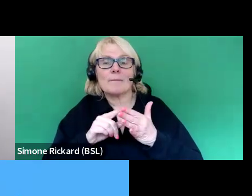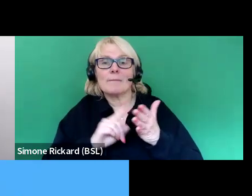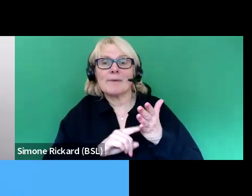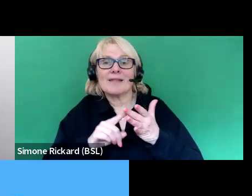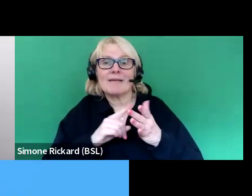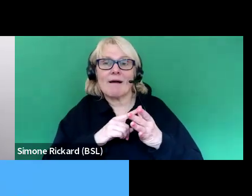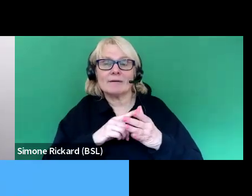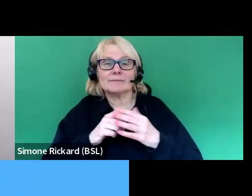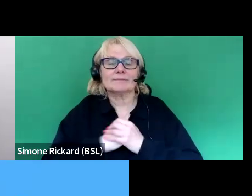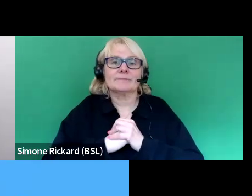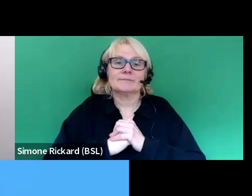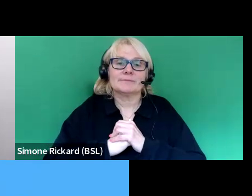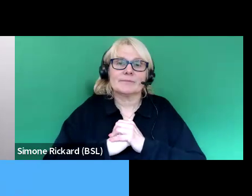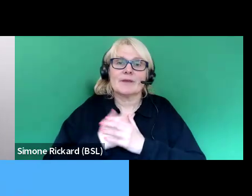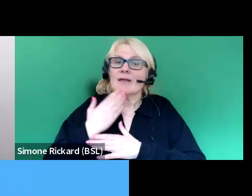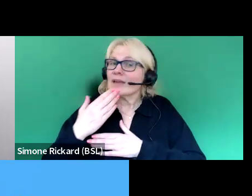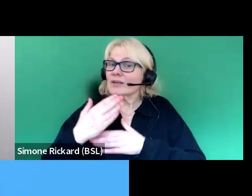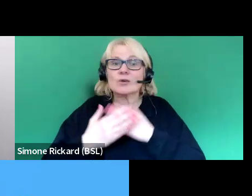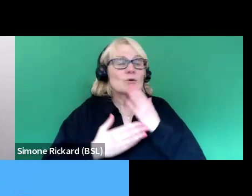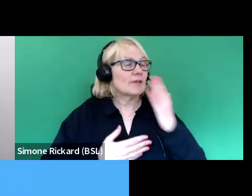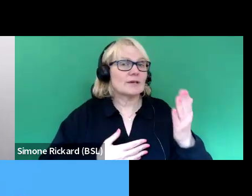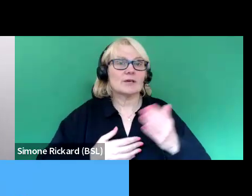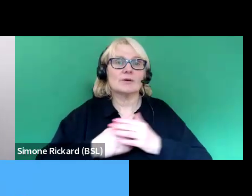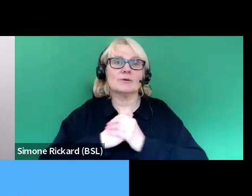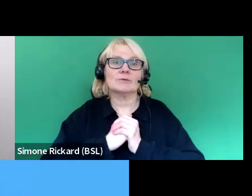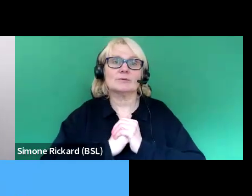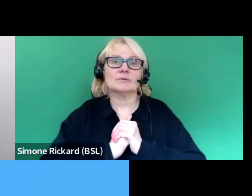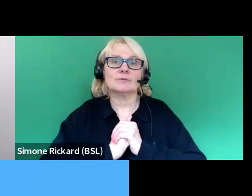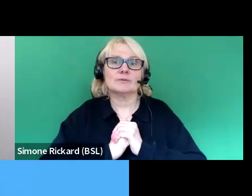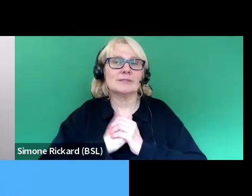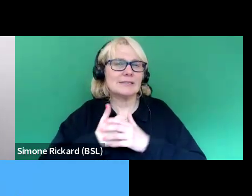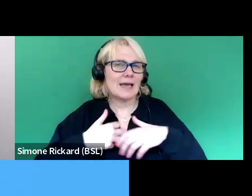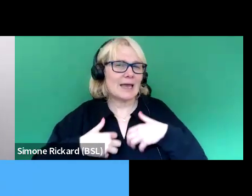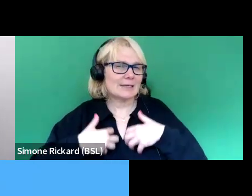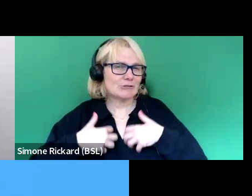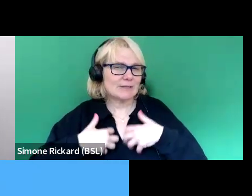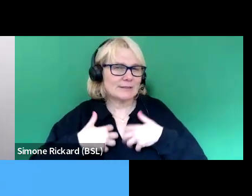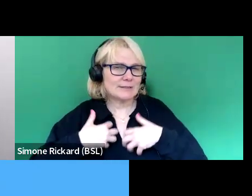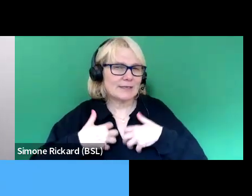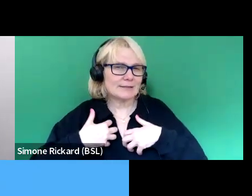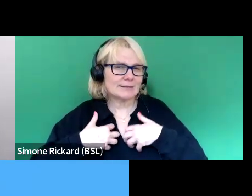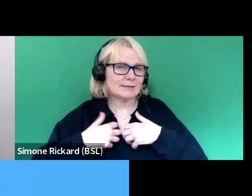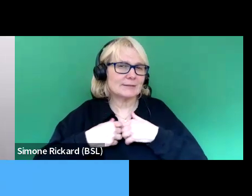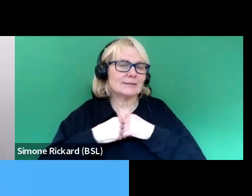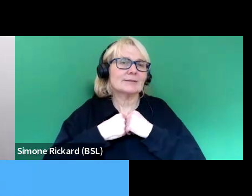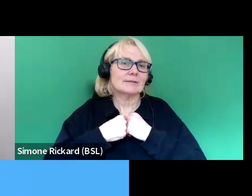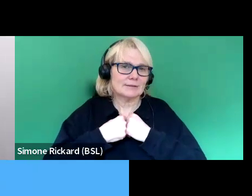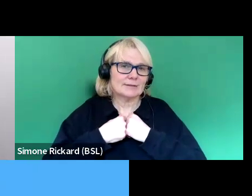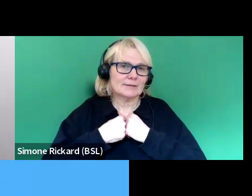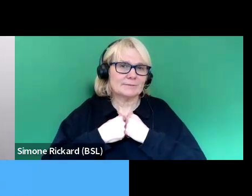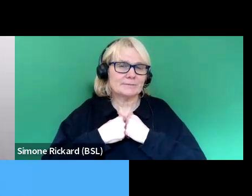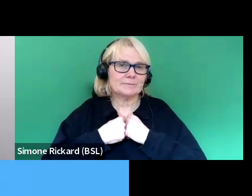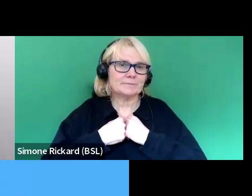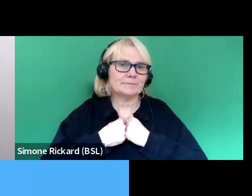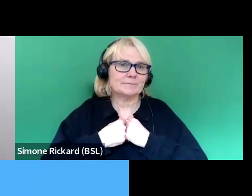Thank you so much. Thank you, Deborah. Yeah, I think it's really interesting. Hopefully, if anyone is